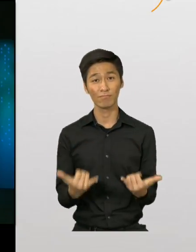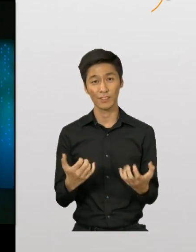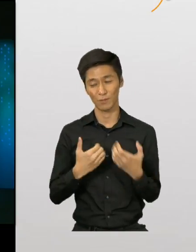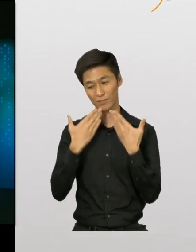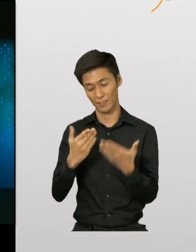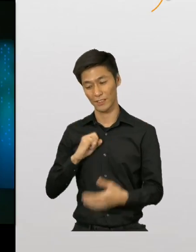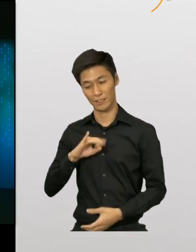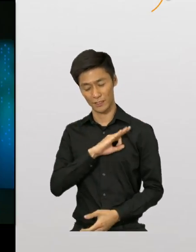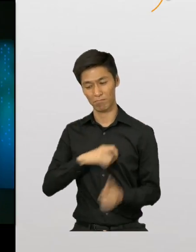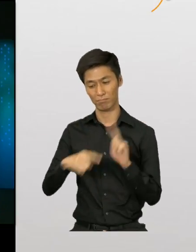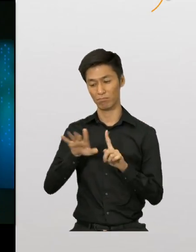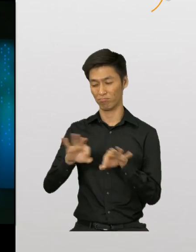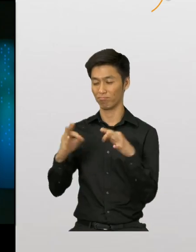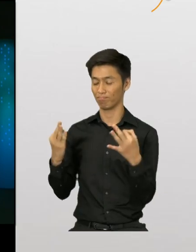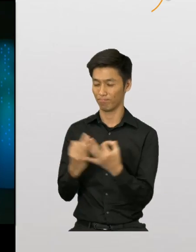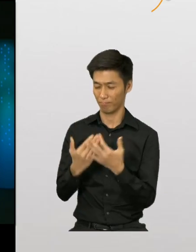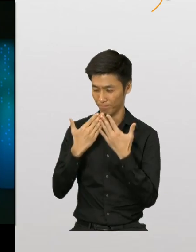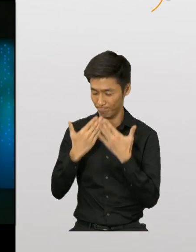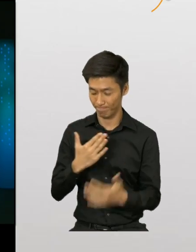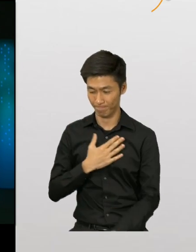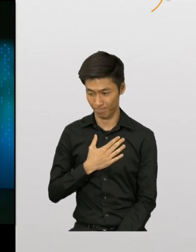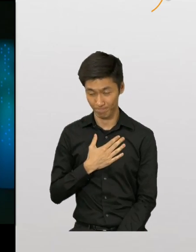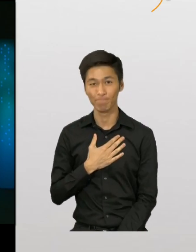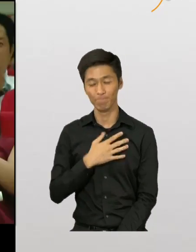and your families once again, personally.